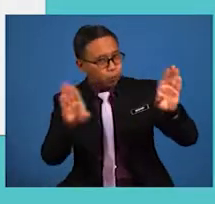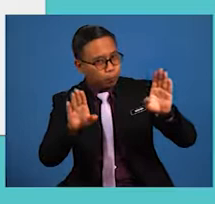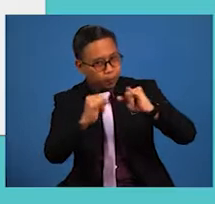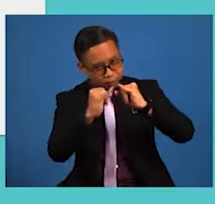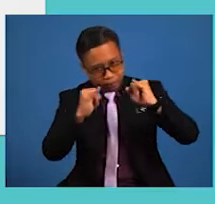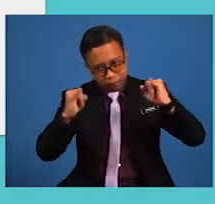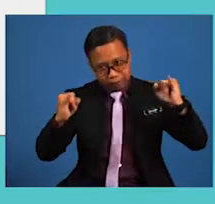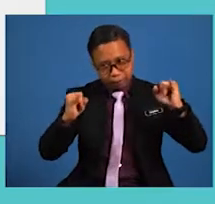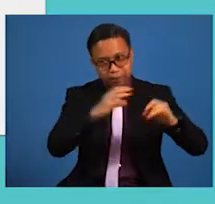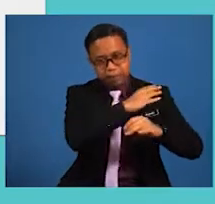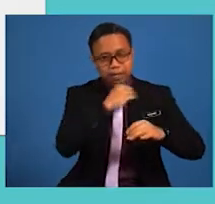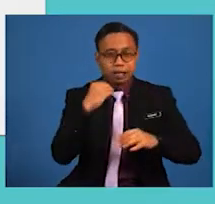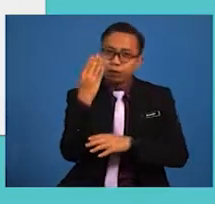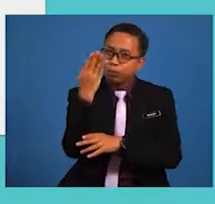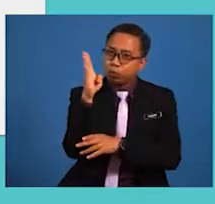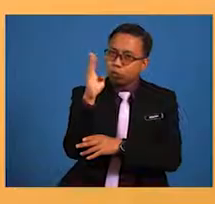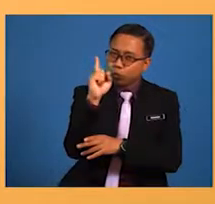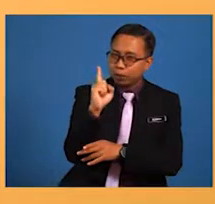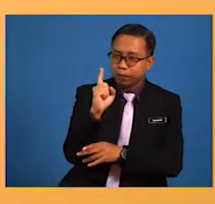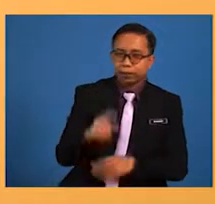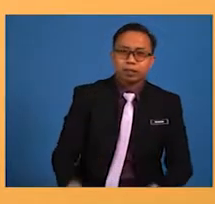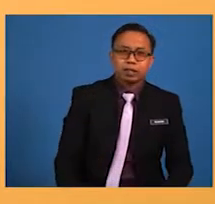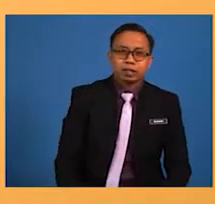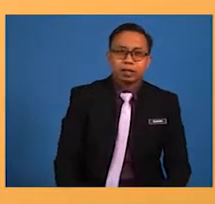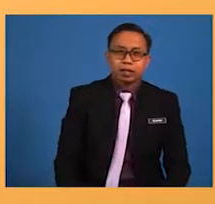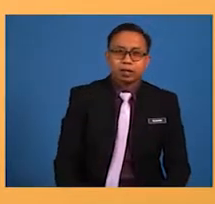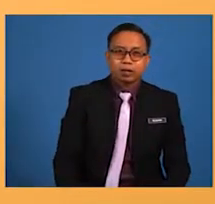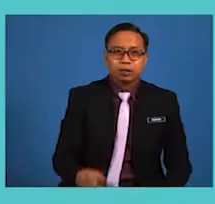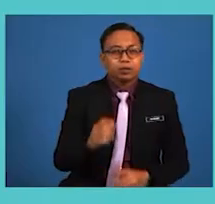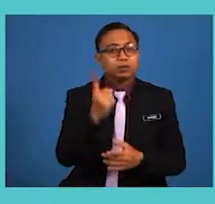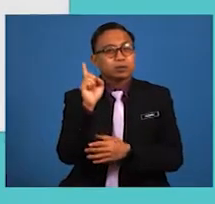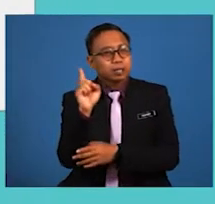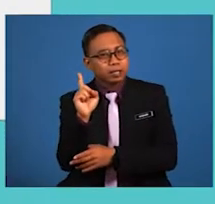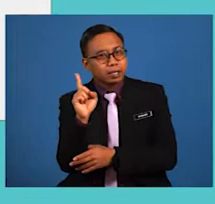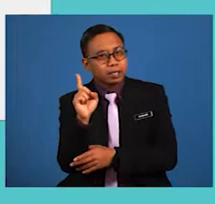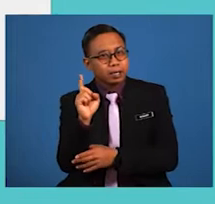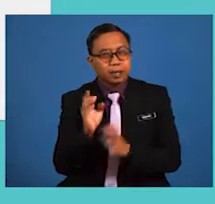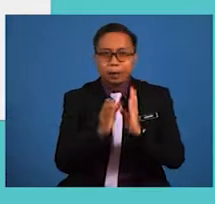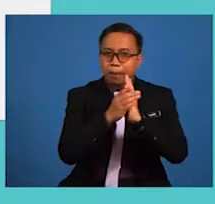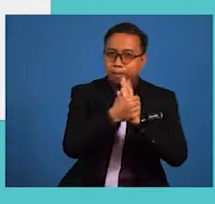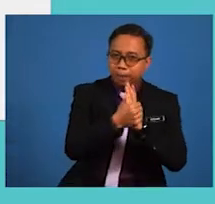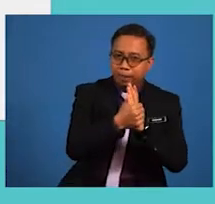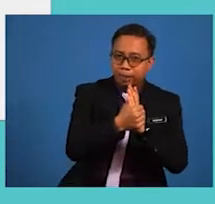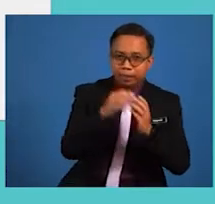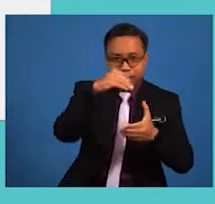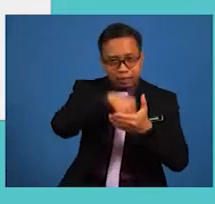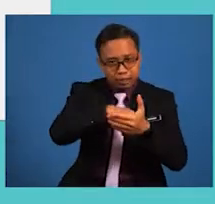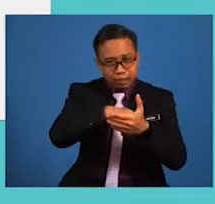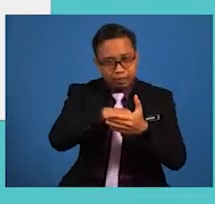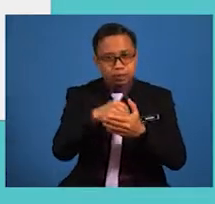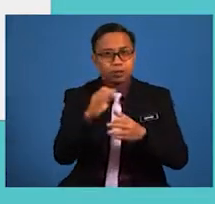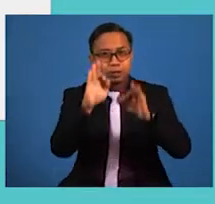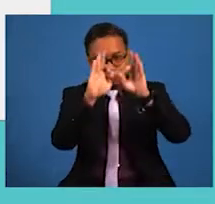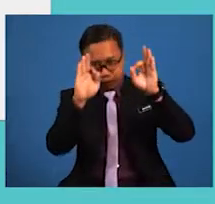orange line, and the blue one. What are those? By referring to the legend indicated in figure